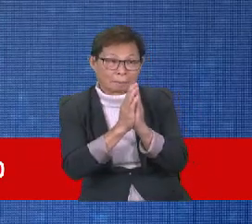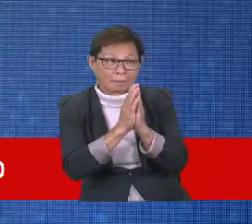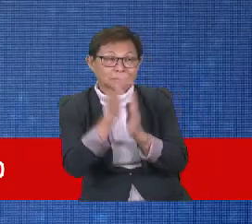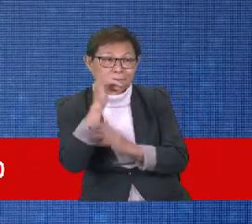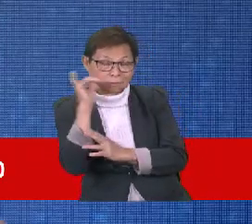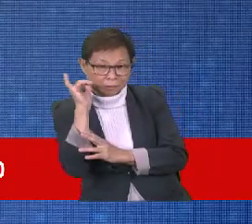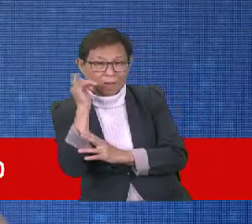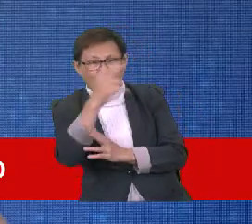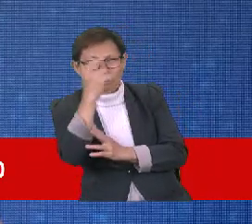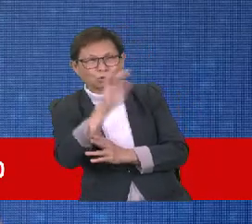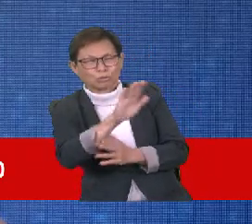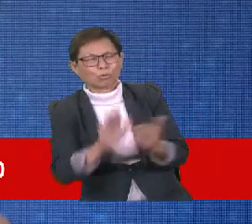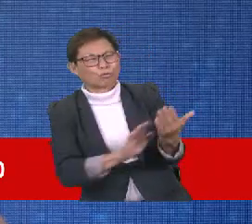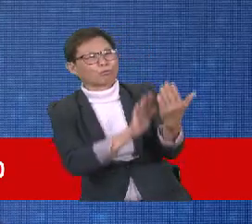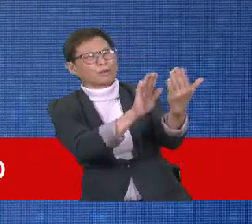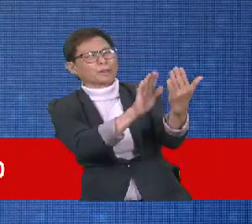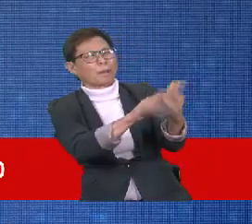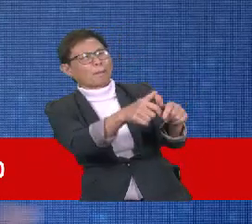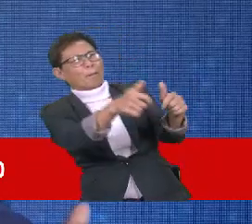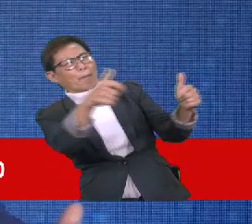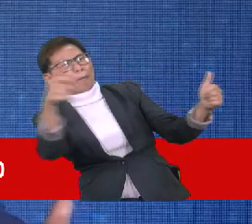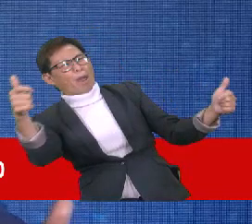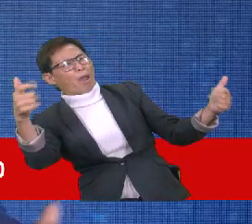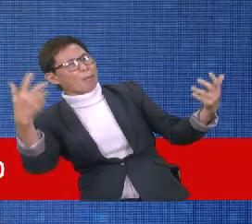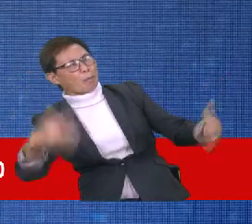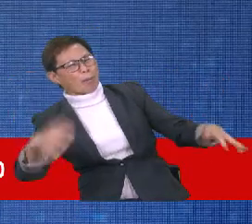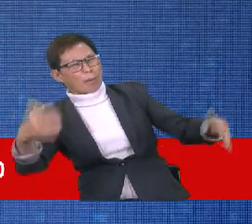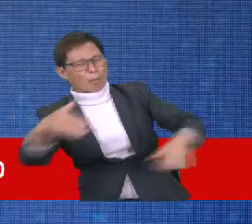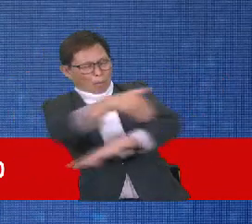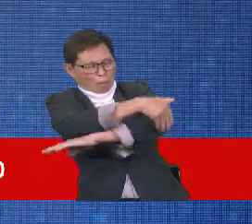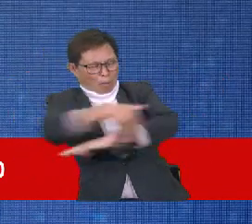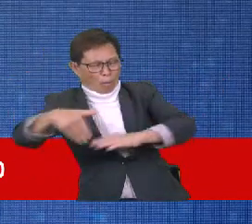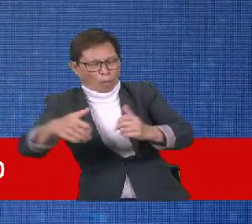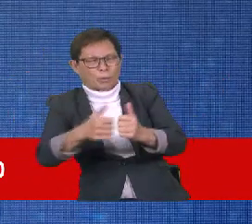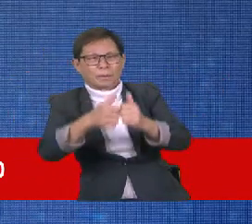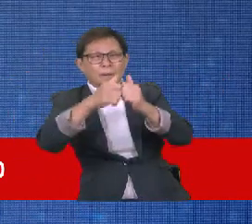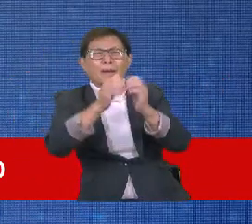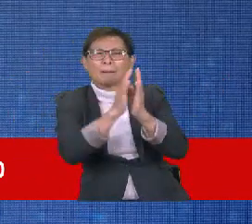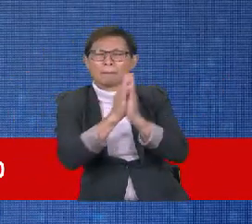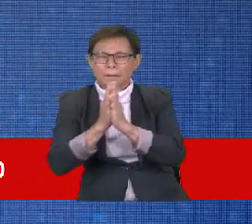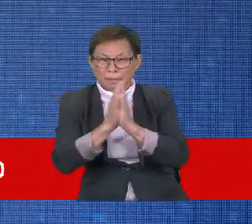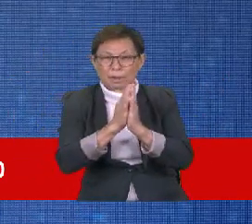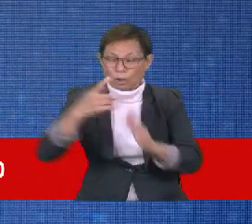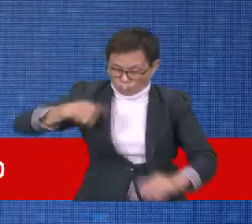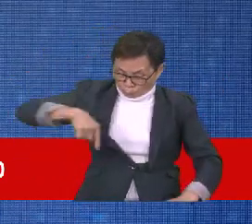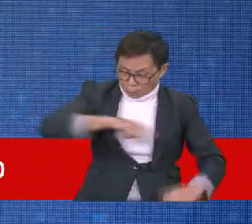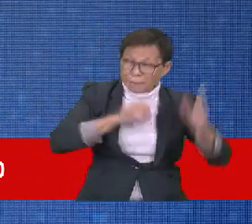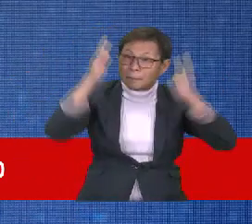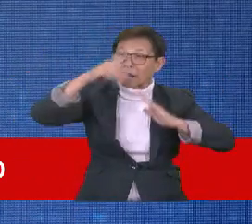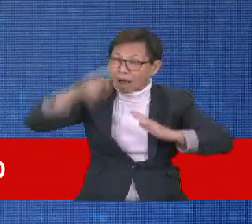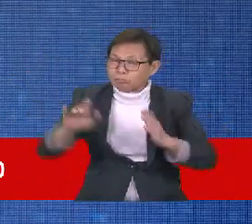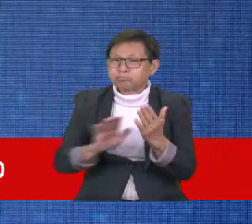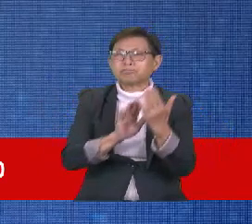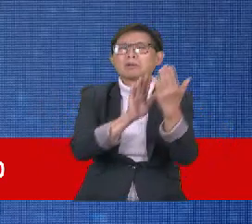because you have to face the major brunt because of the border with Myanmar. But we in Malaysia have to